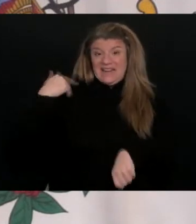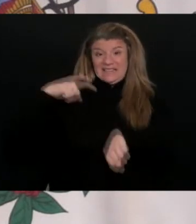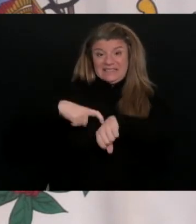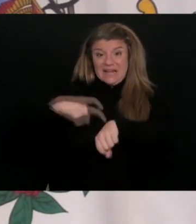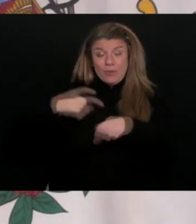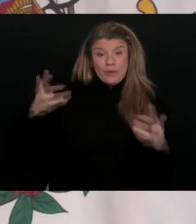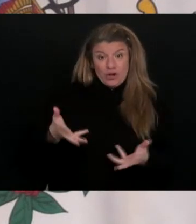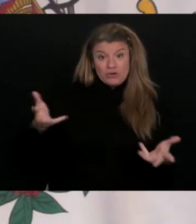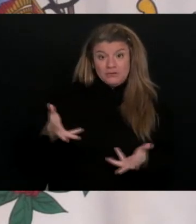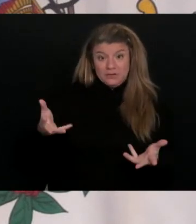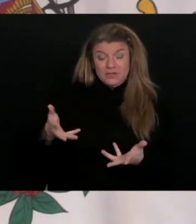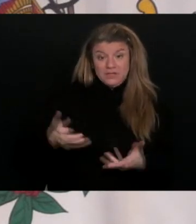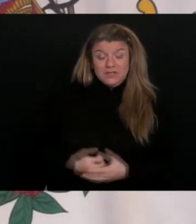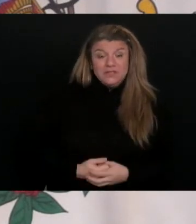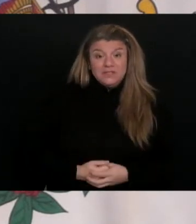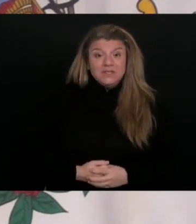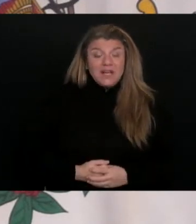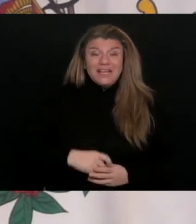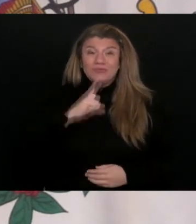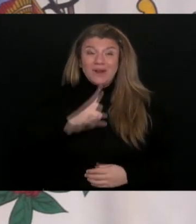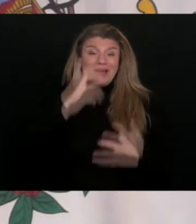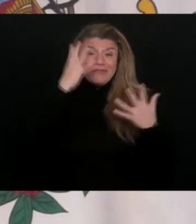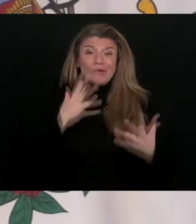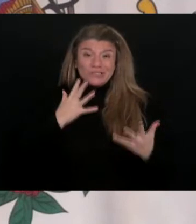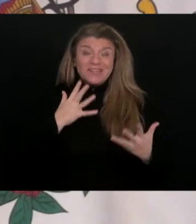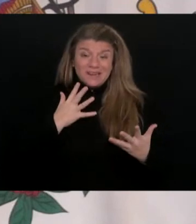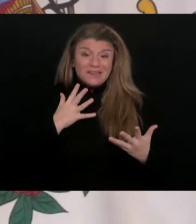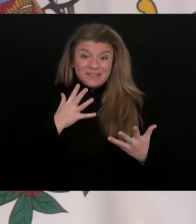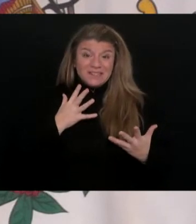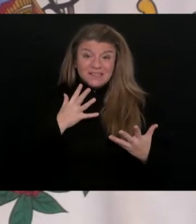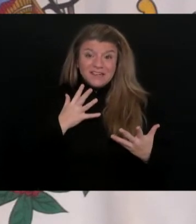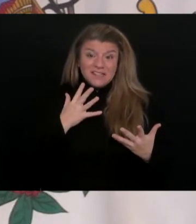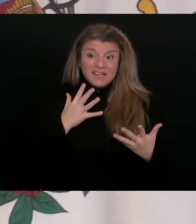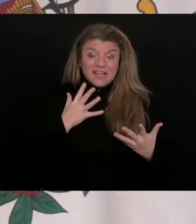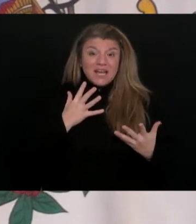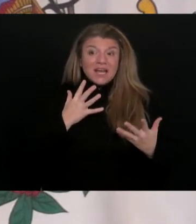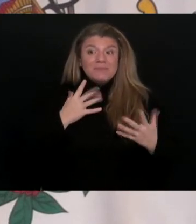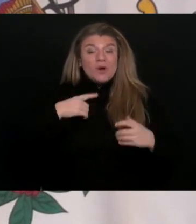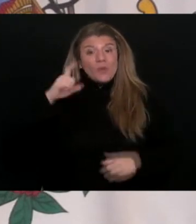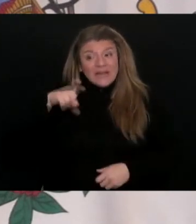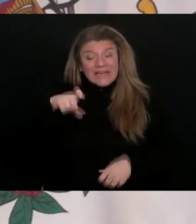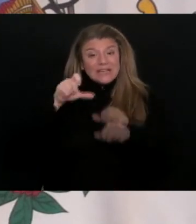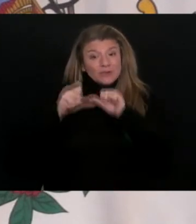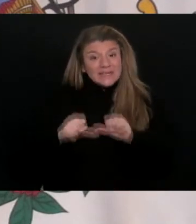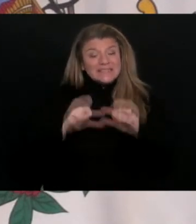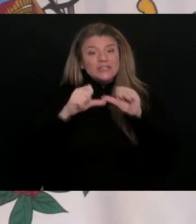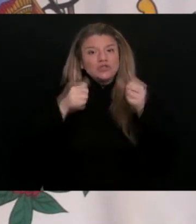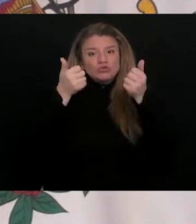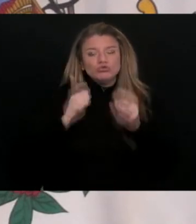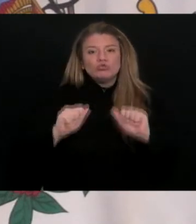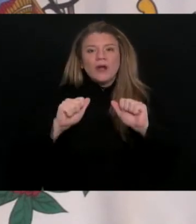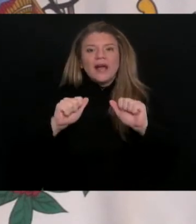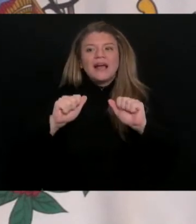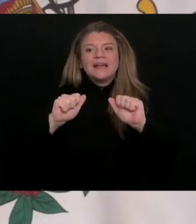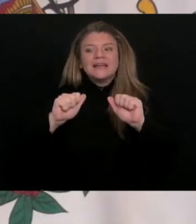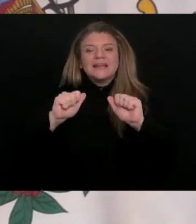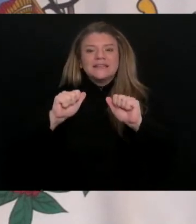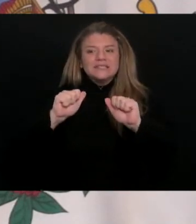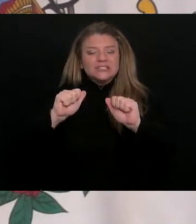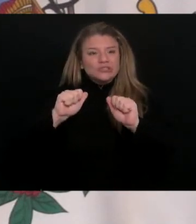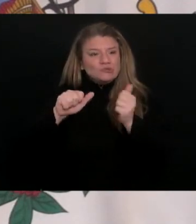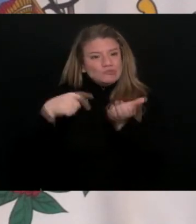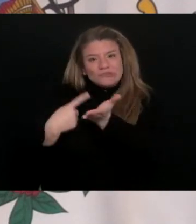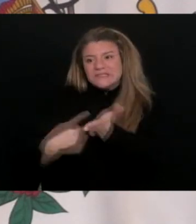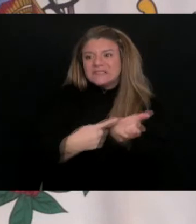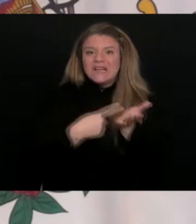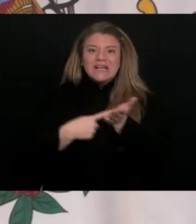here, and it's unfortunate as it can be. We need to continue to try to talk it up and help